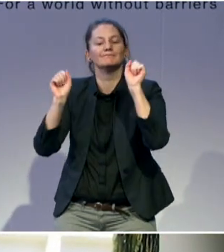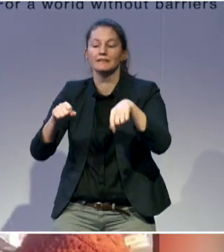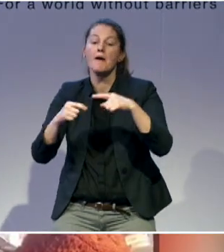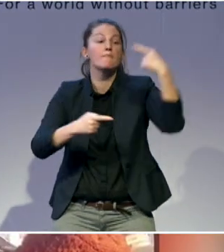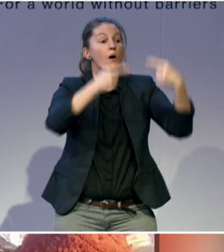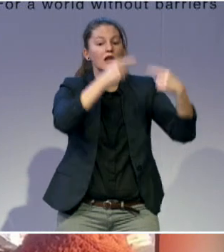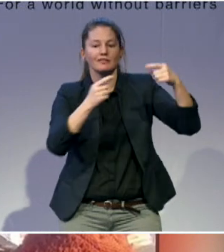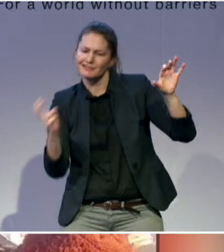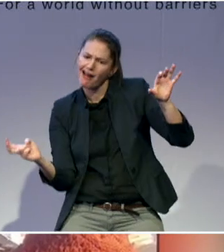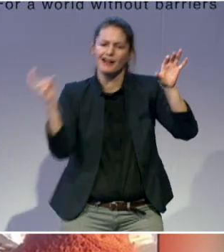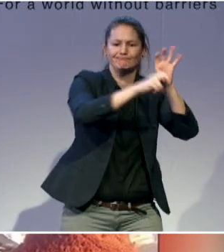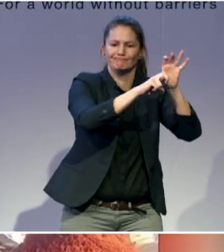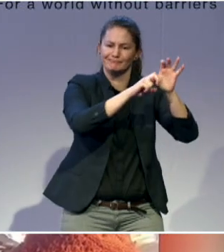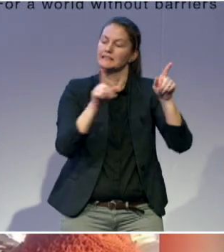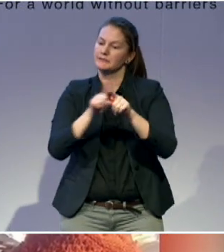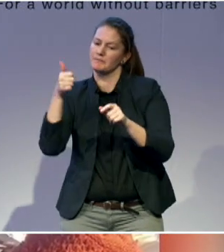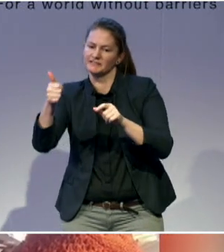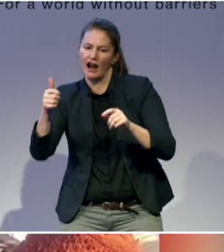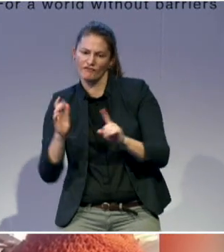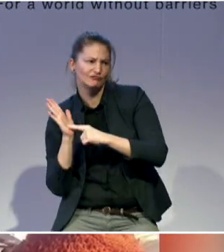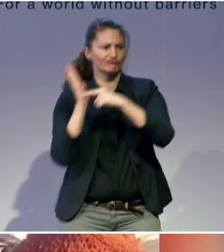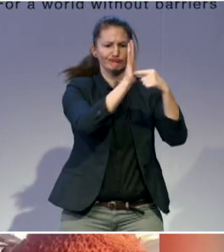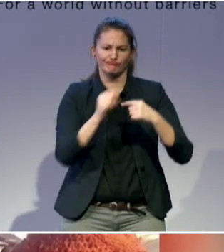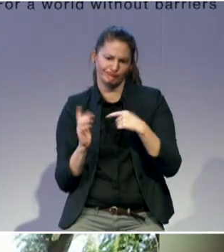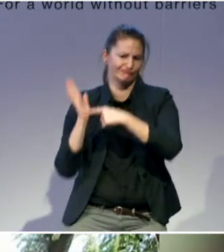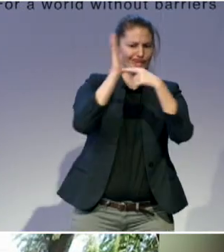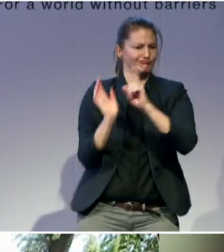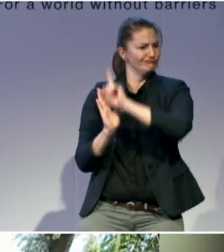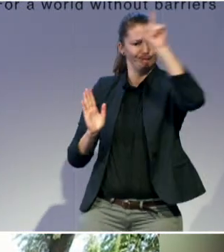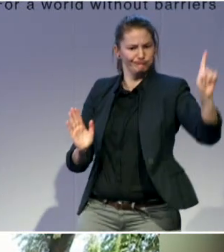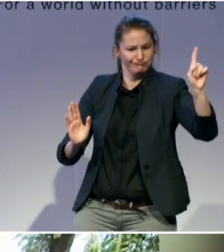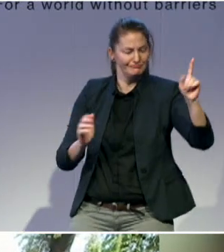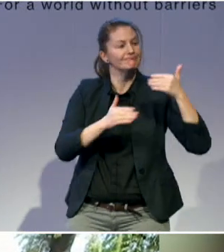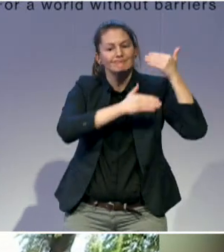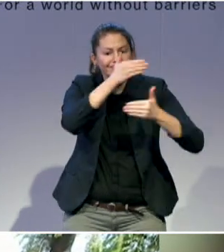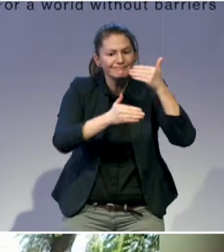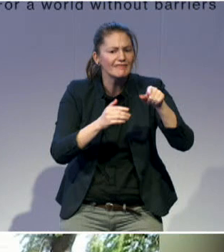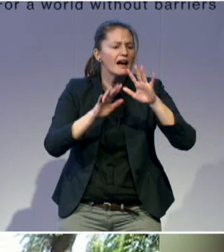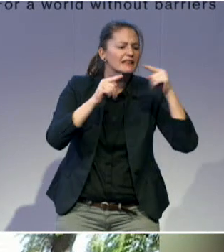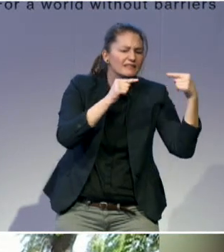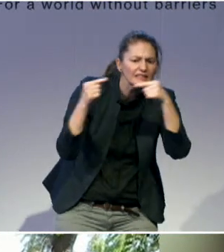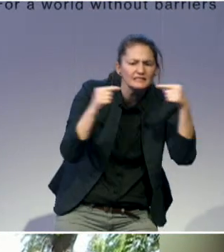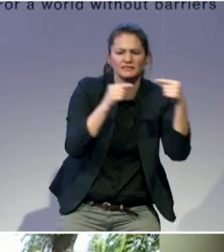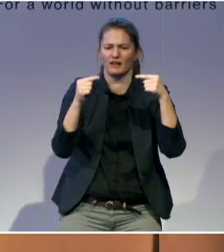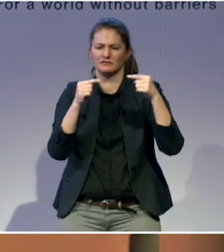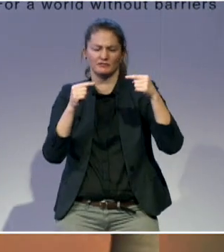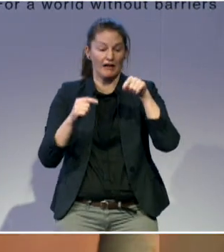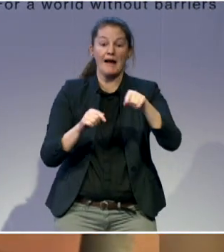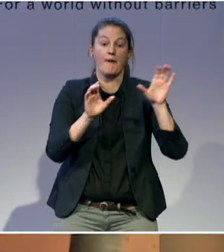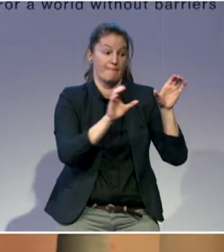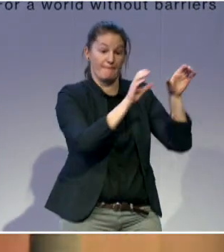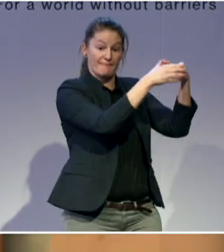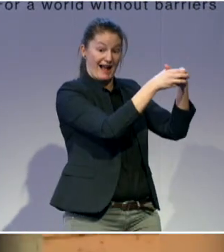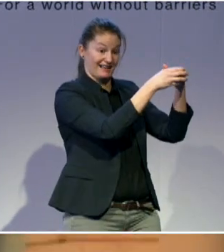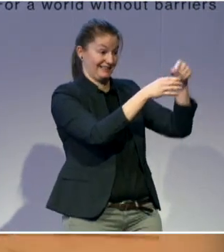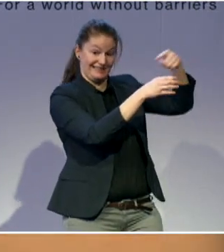parliament. It conducts regular dialogue with political parties and local public and non-government bodies, and